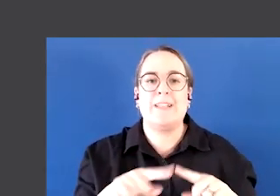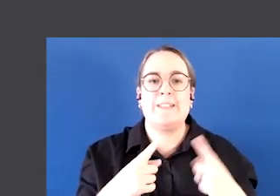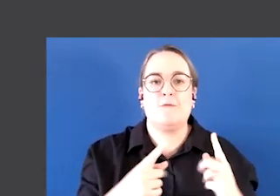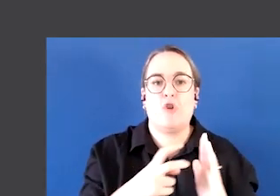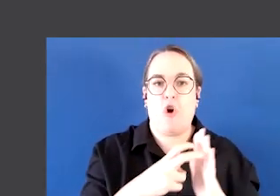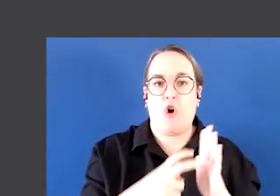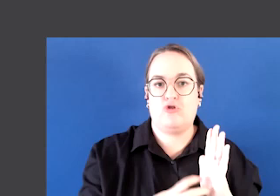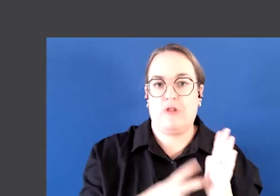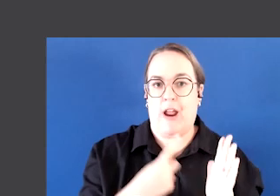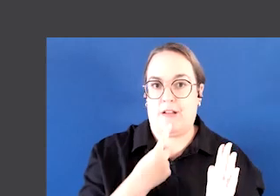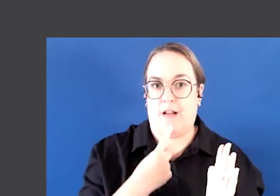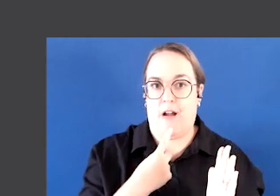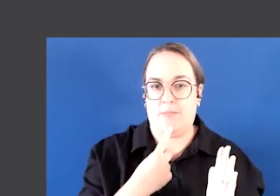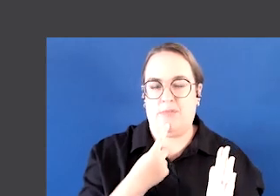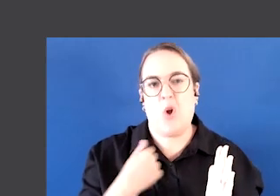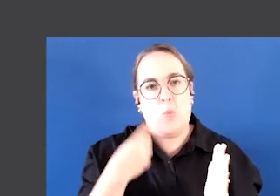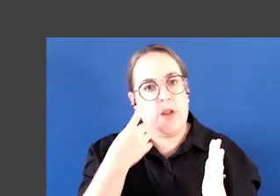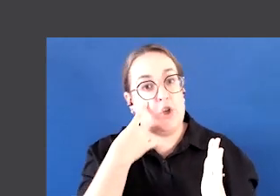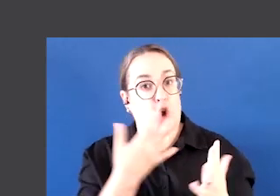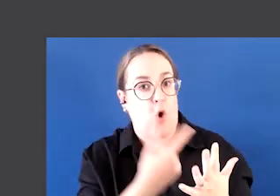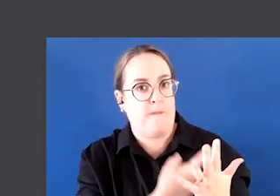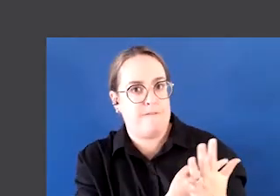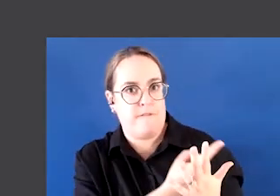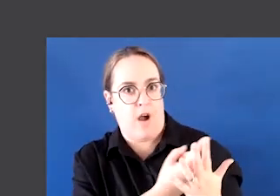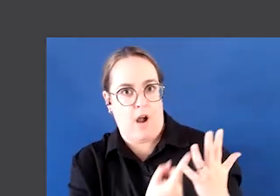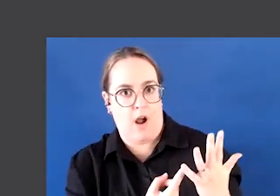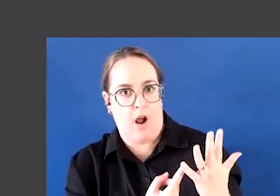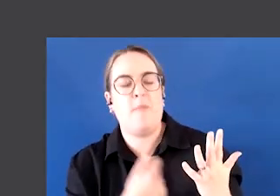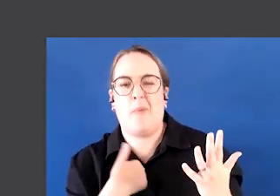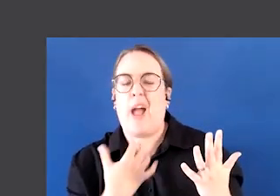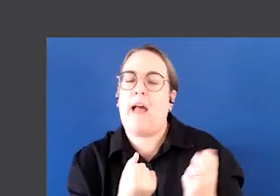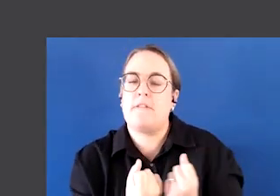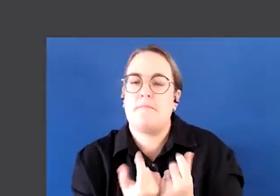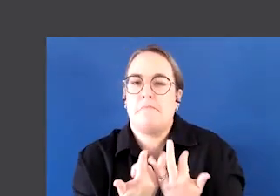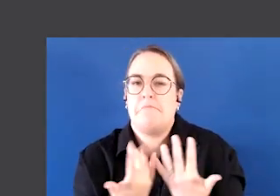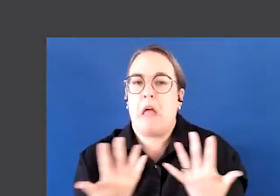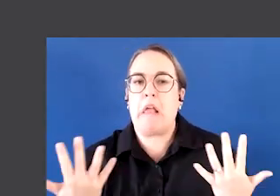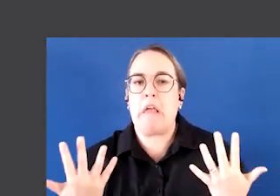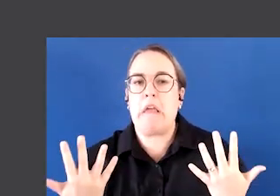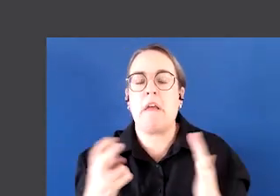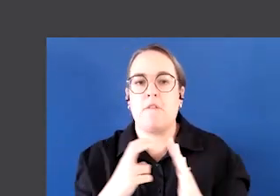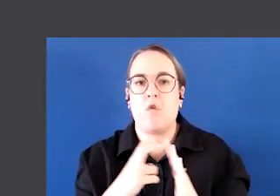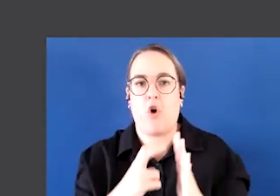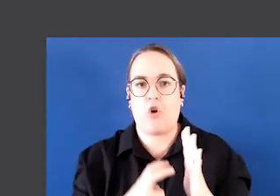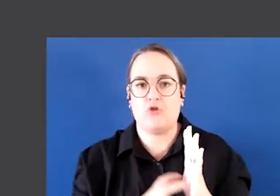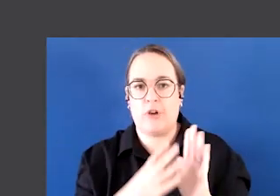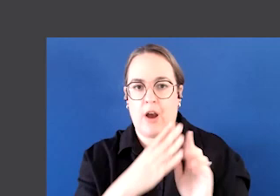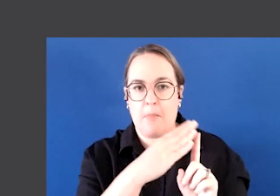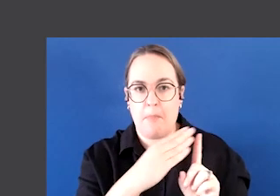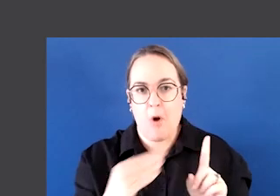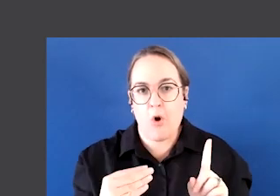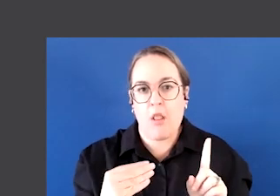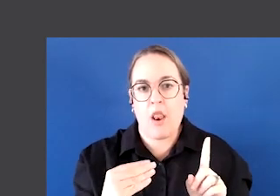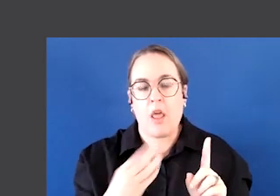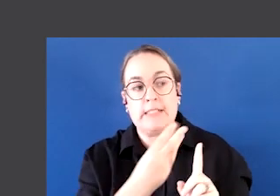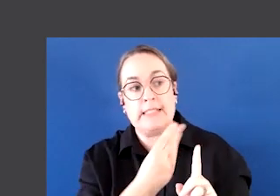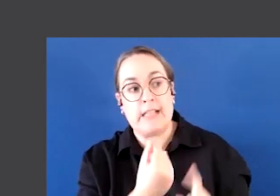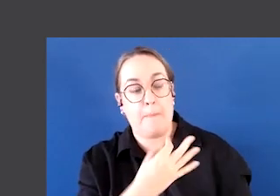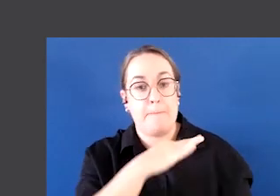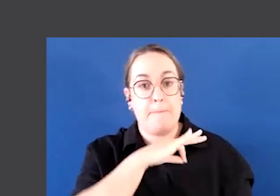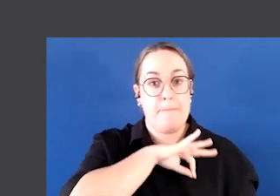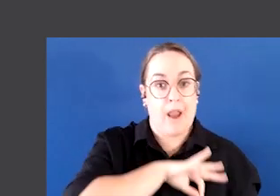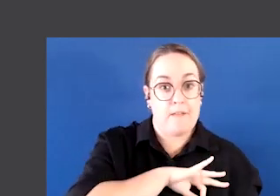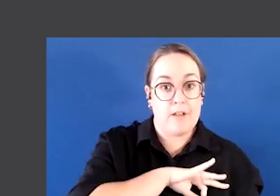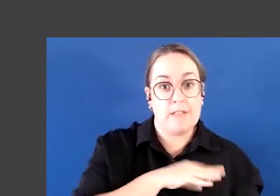on the different contract forms, we do have multiple forms of contract in use and different contract models have